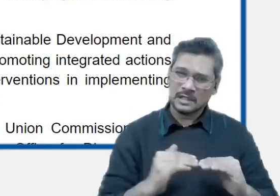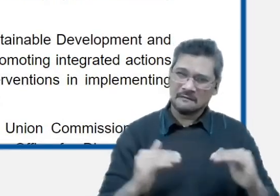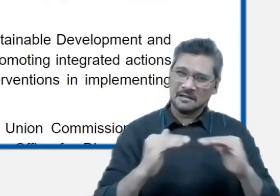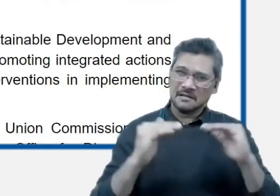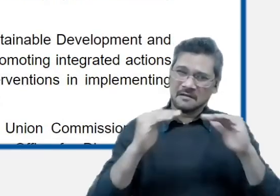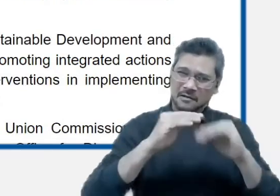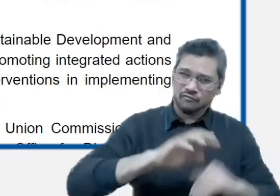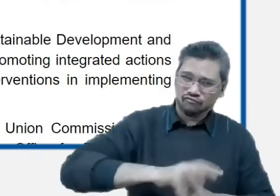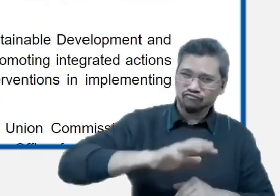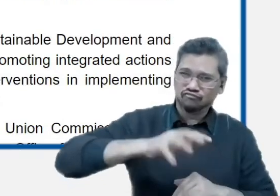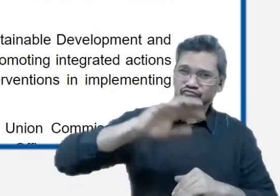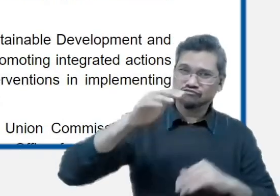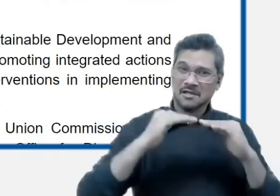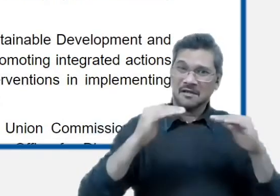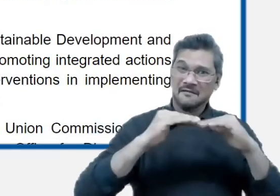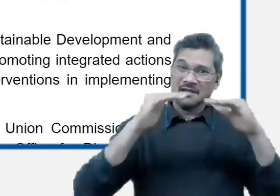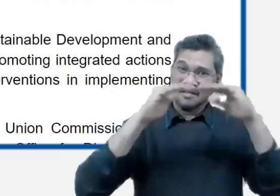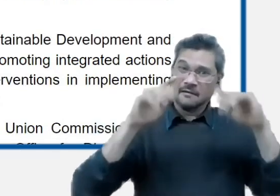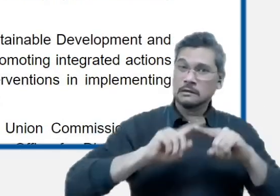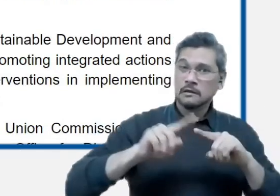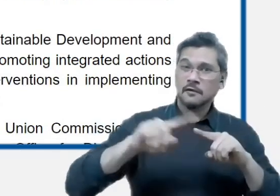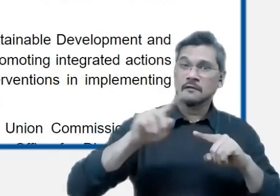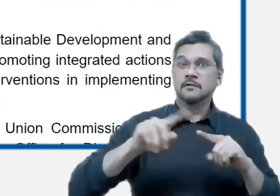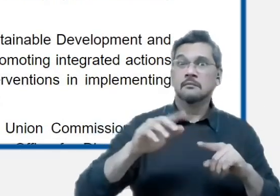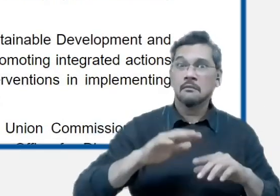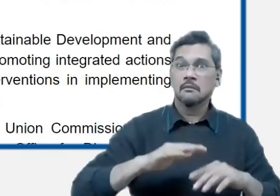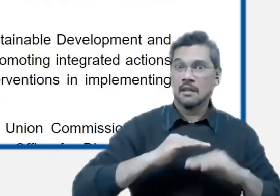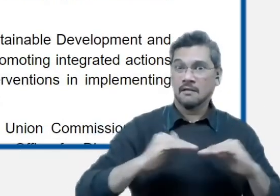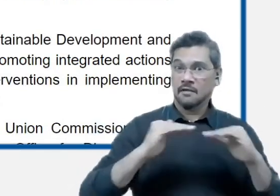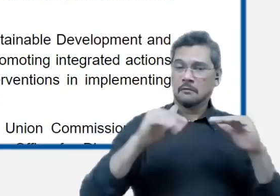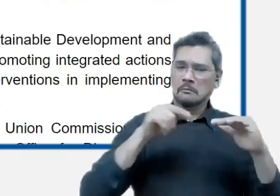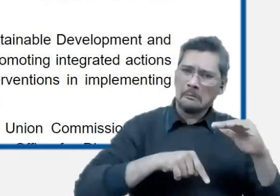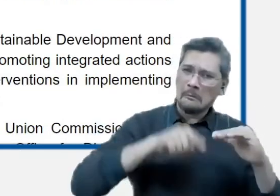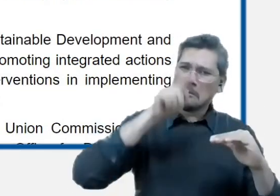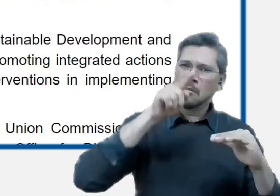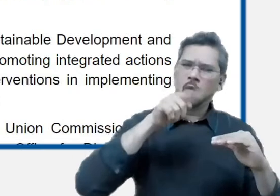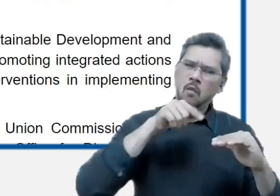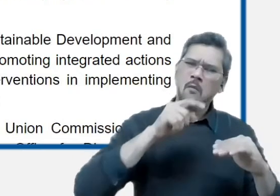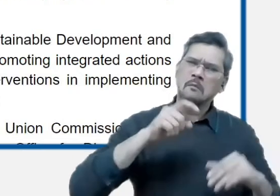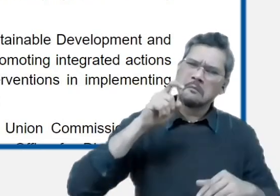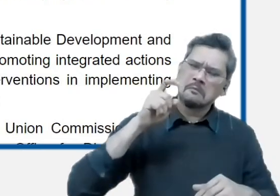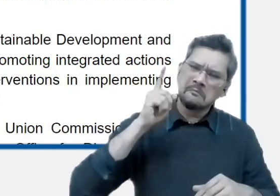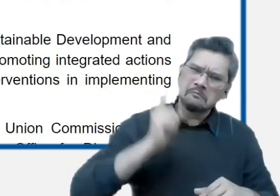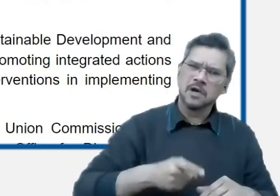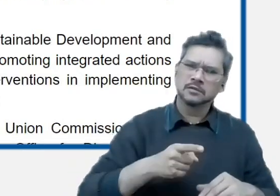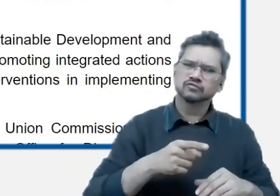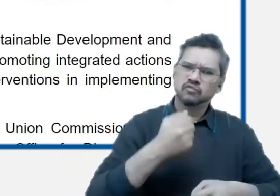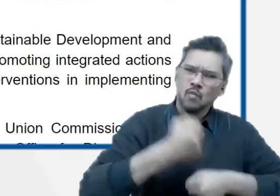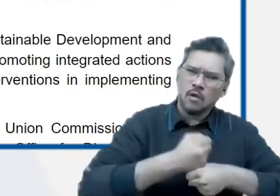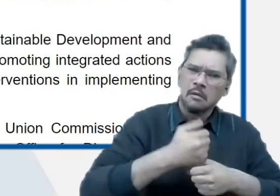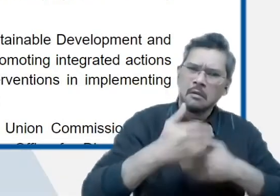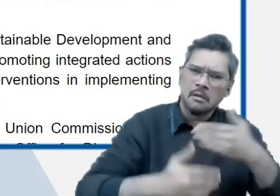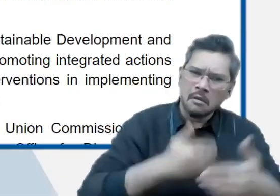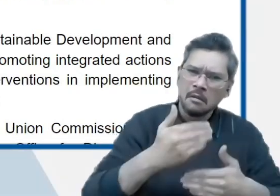and institutions in coherently implementing, monitoring, and reporting progress on the implementation of the Sendai